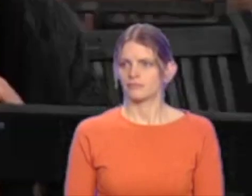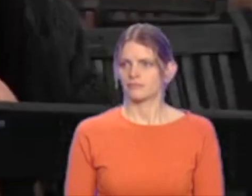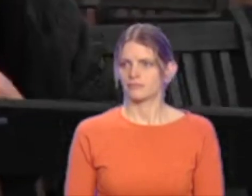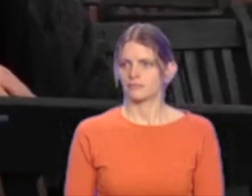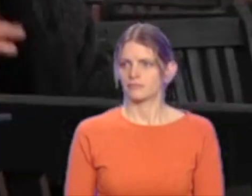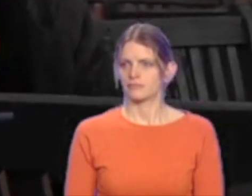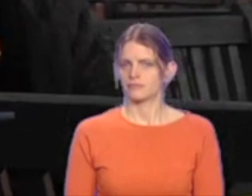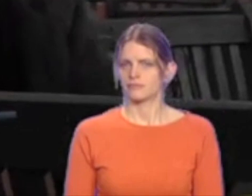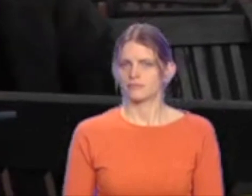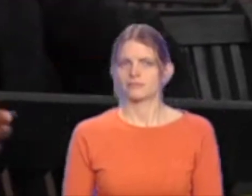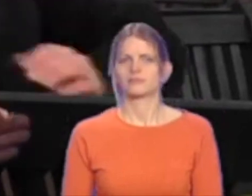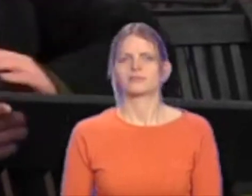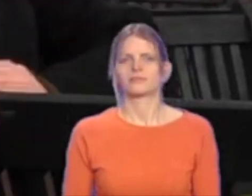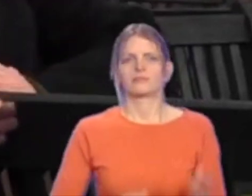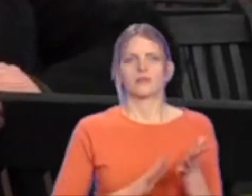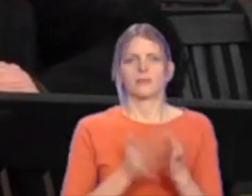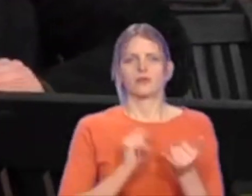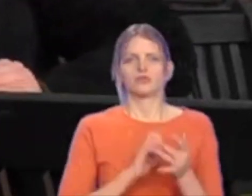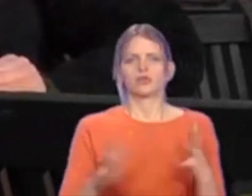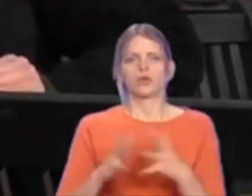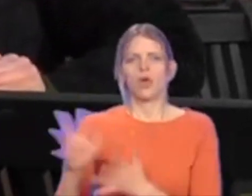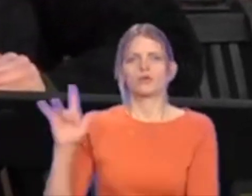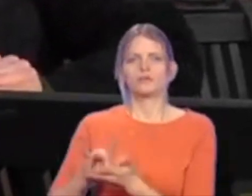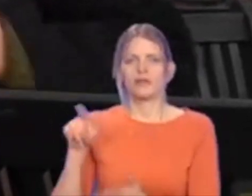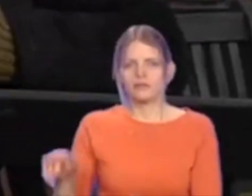Moscow Center would then erase the mark on the bench